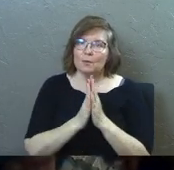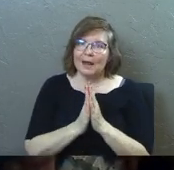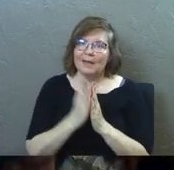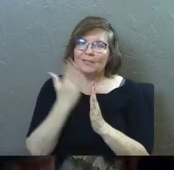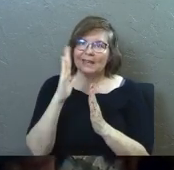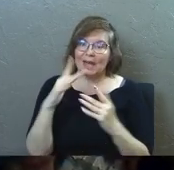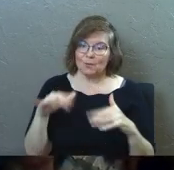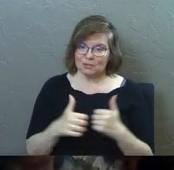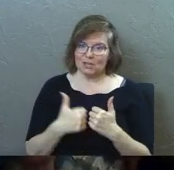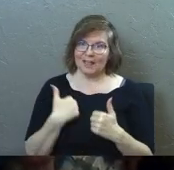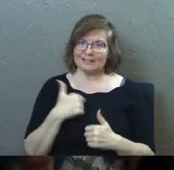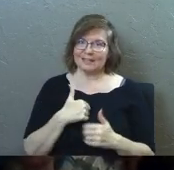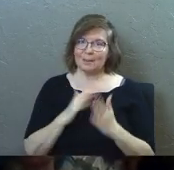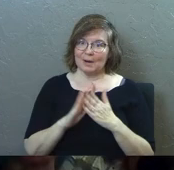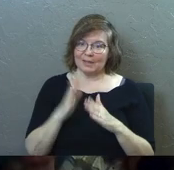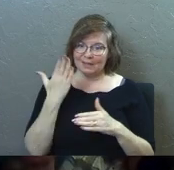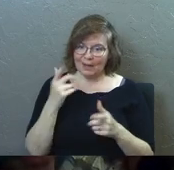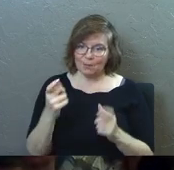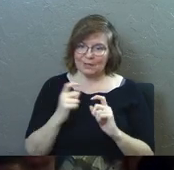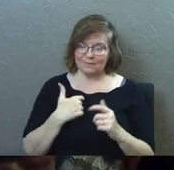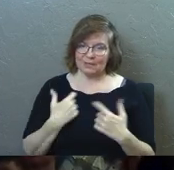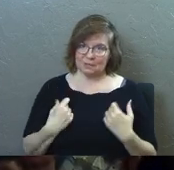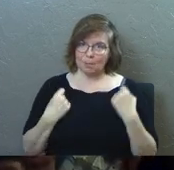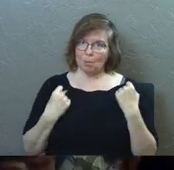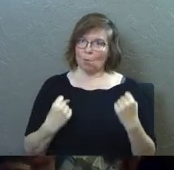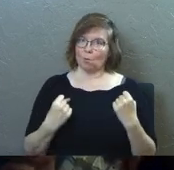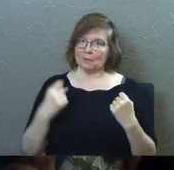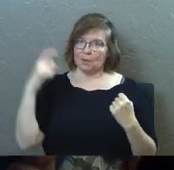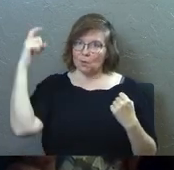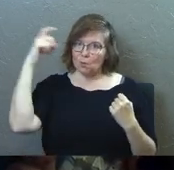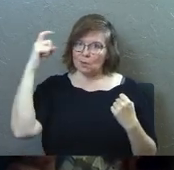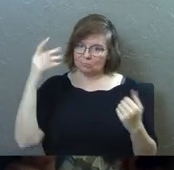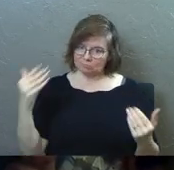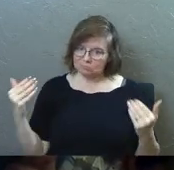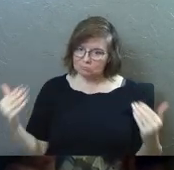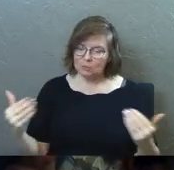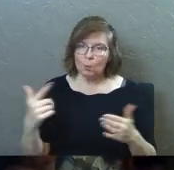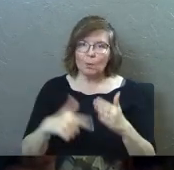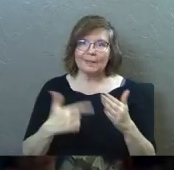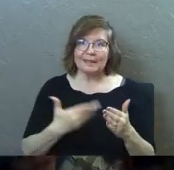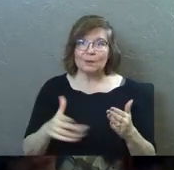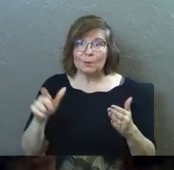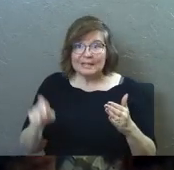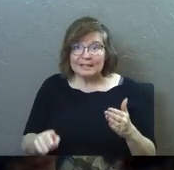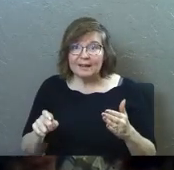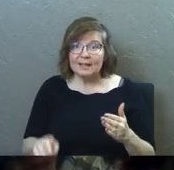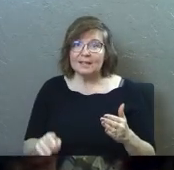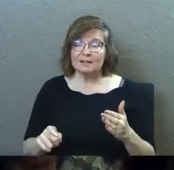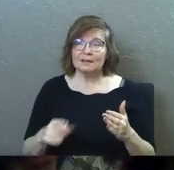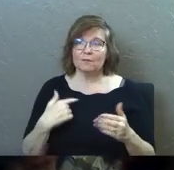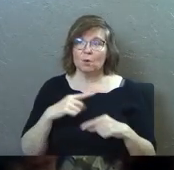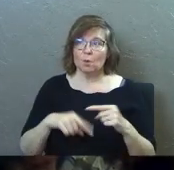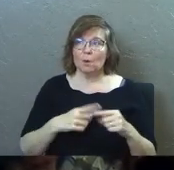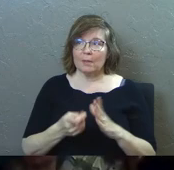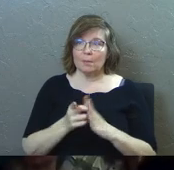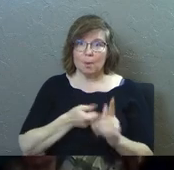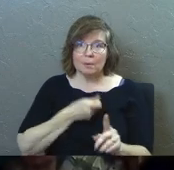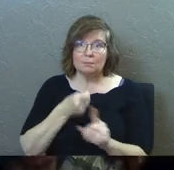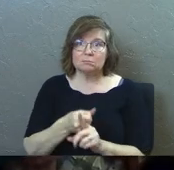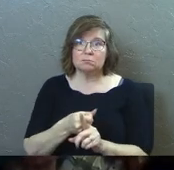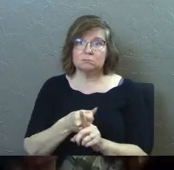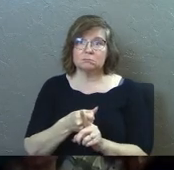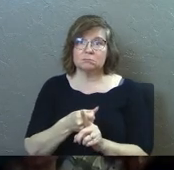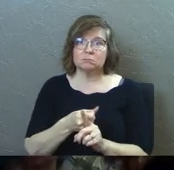pray that God would challenge us? How about we pray that God would give us the boldness, give us the wisdom, give us what the things that we need for when the moment